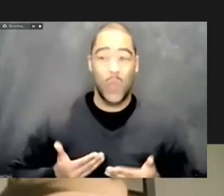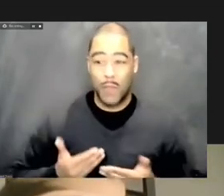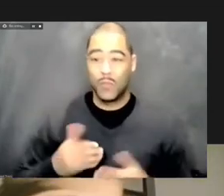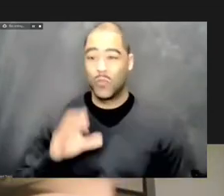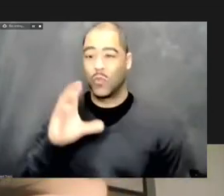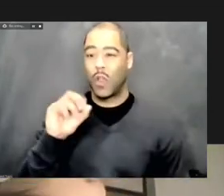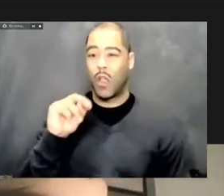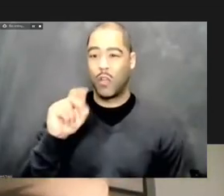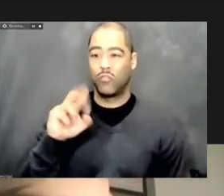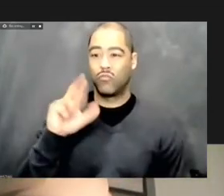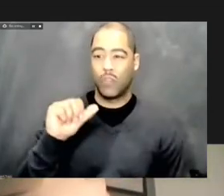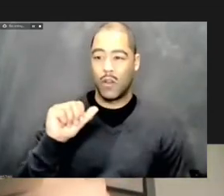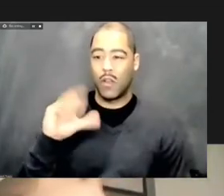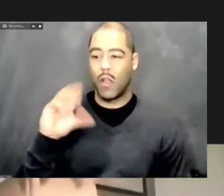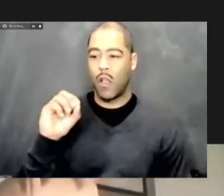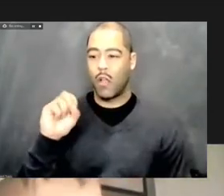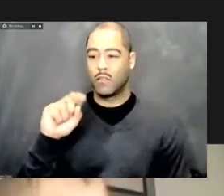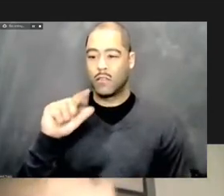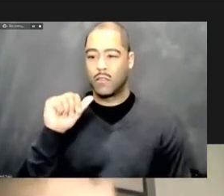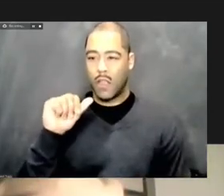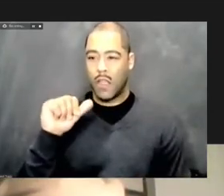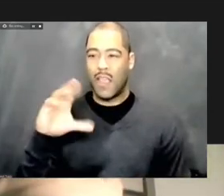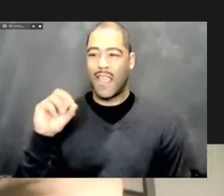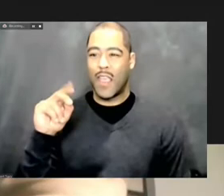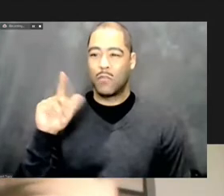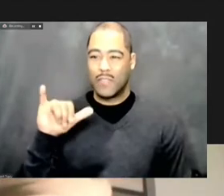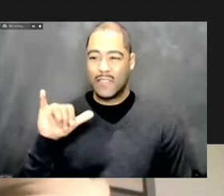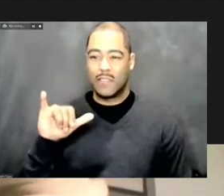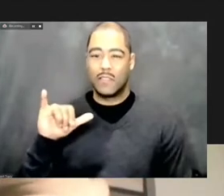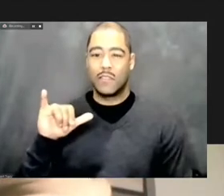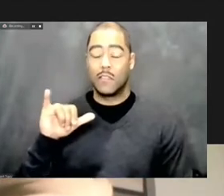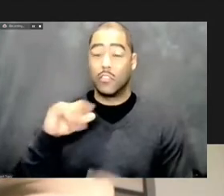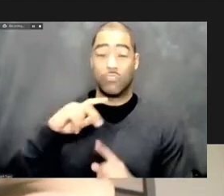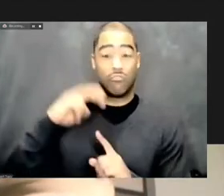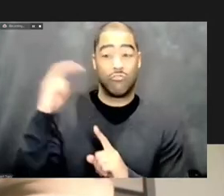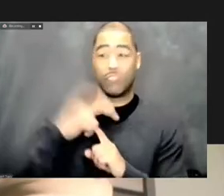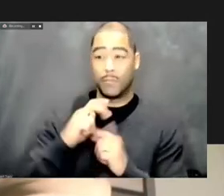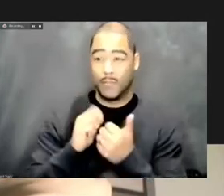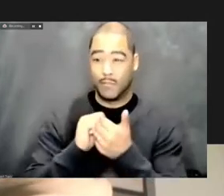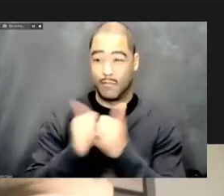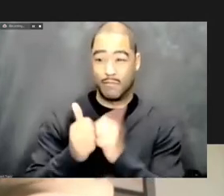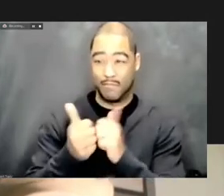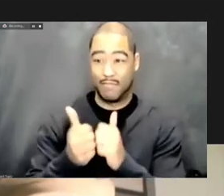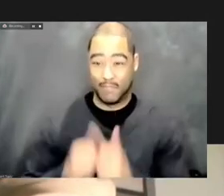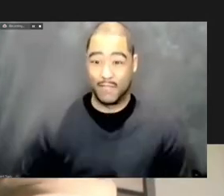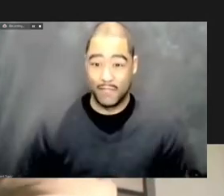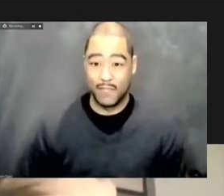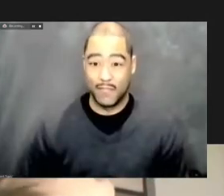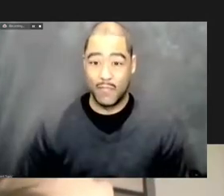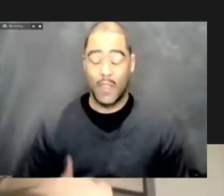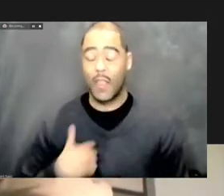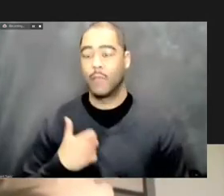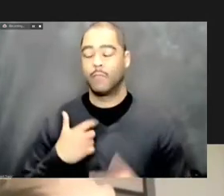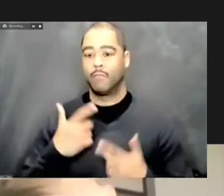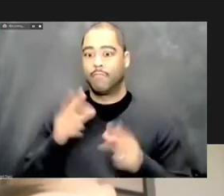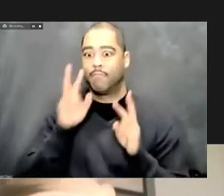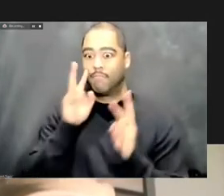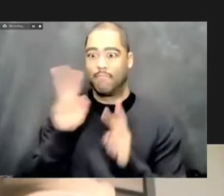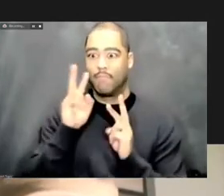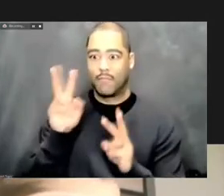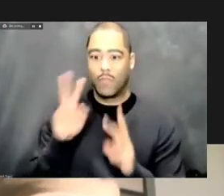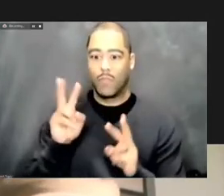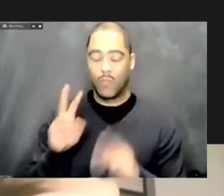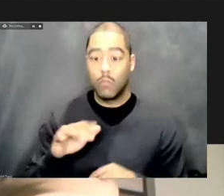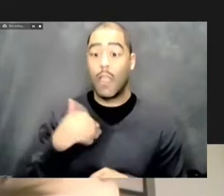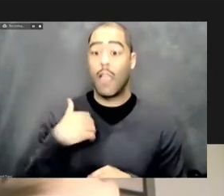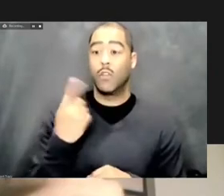Championship. It is my pleasure to be here and to be presenting all these poems for you. We have two rounds of poetry